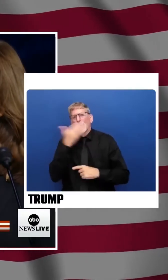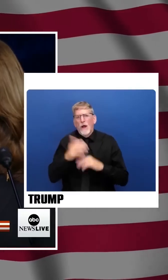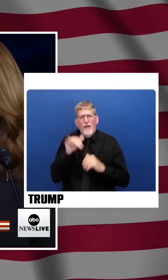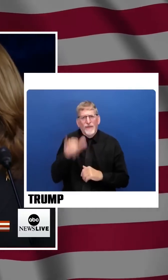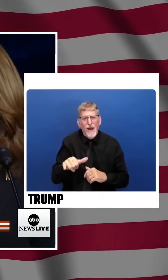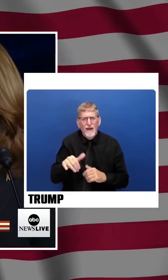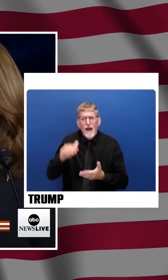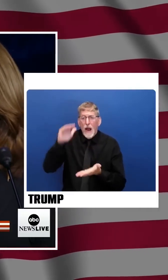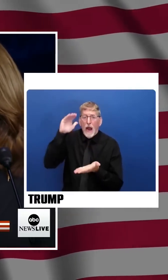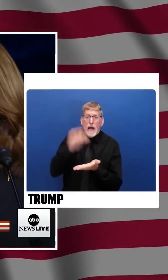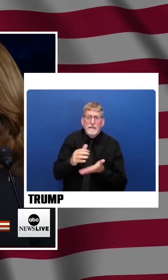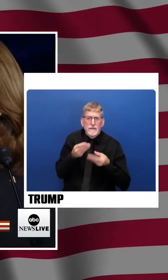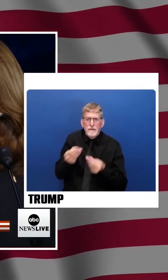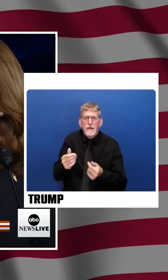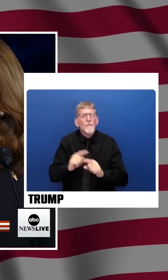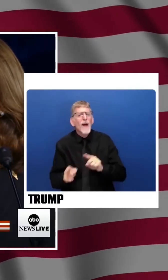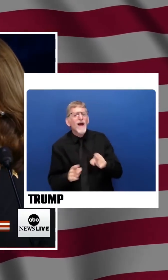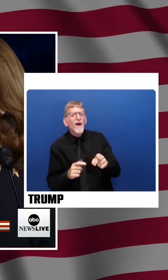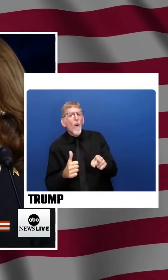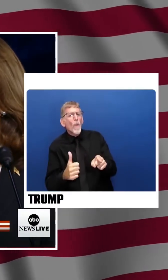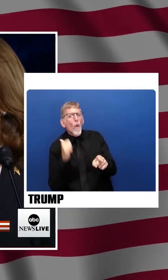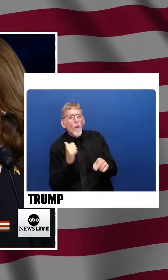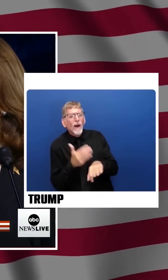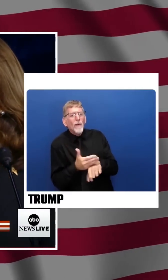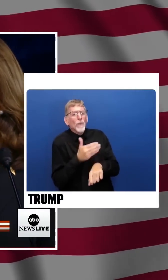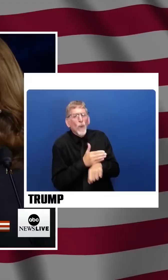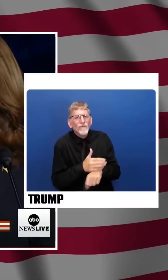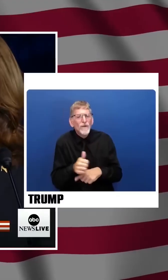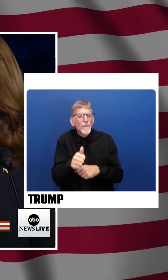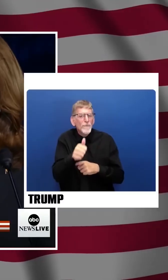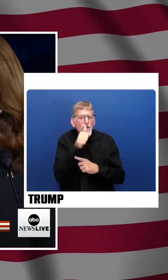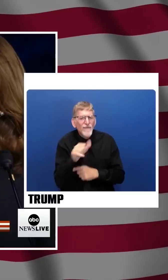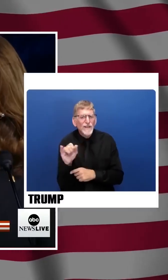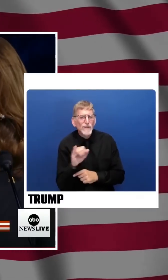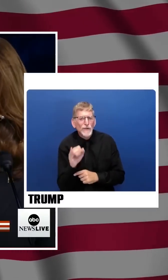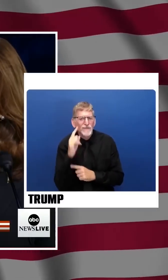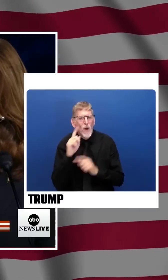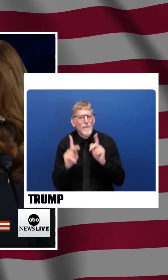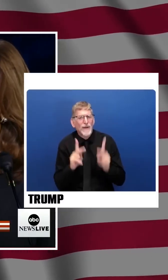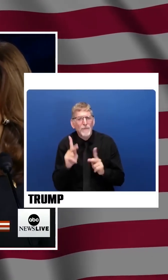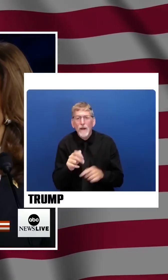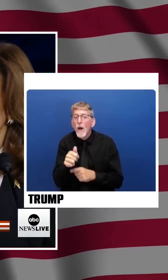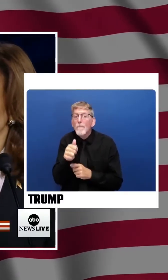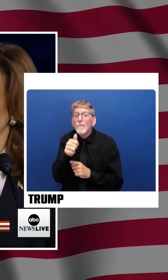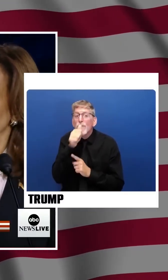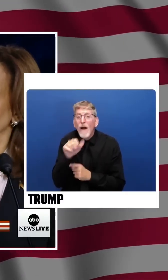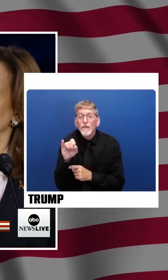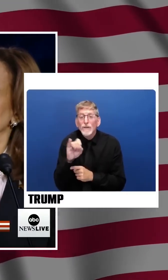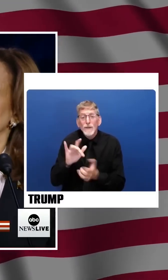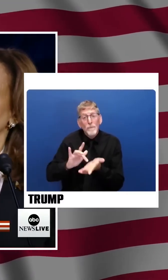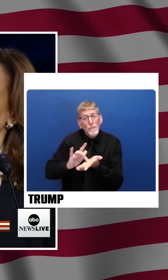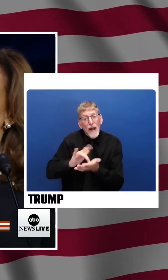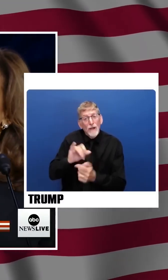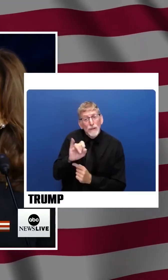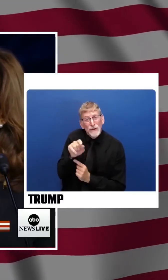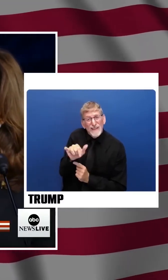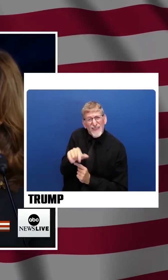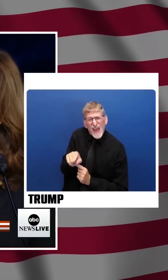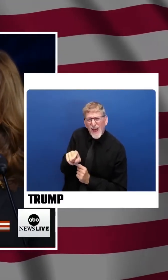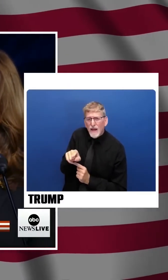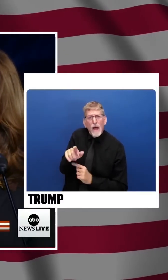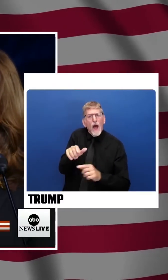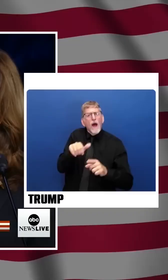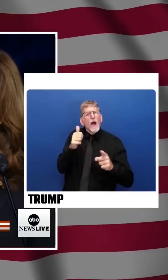she won't improve private insurance for people, private medical insurance. That's another thing she doesn't want to get. People are